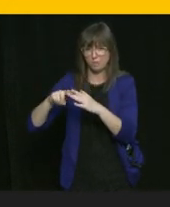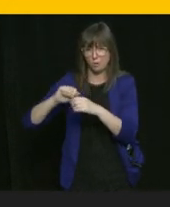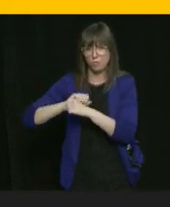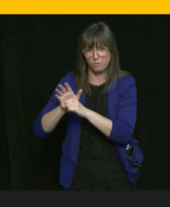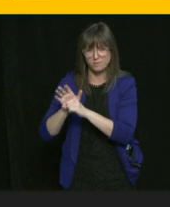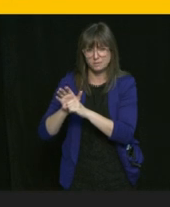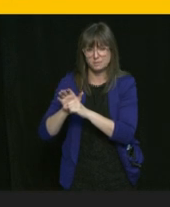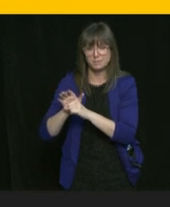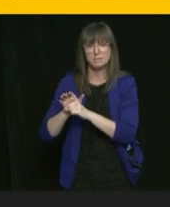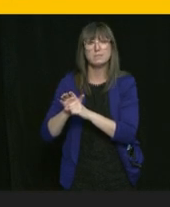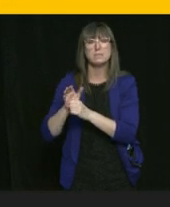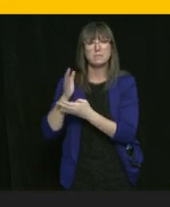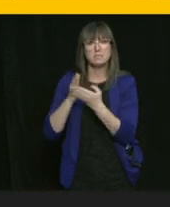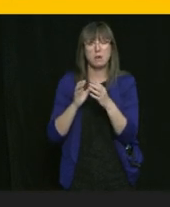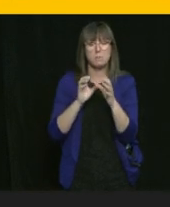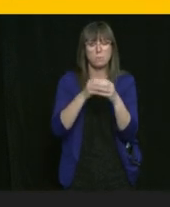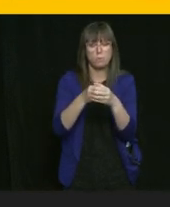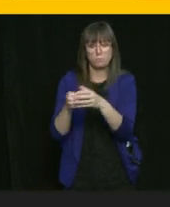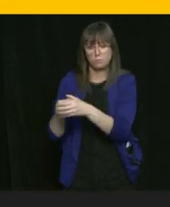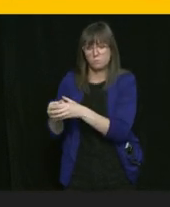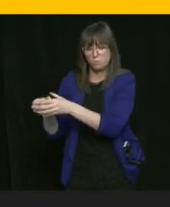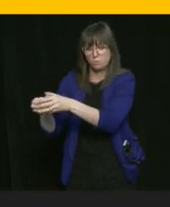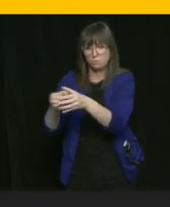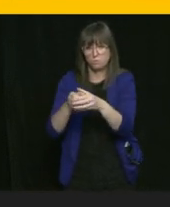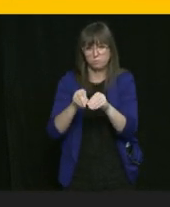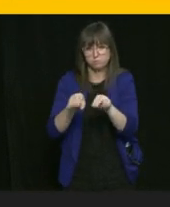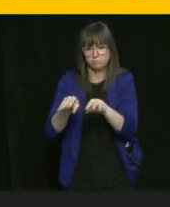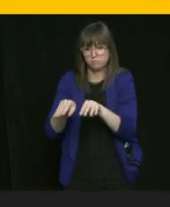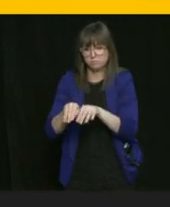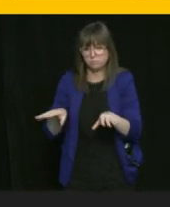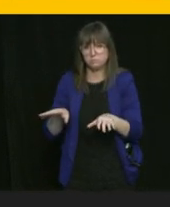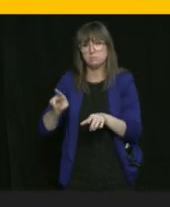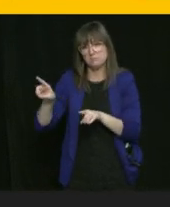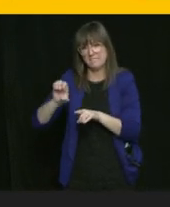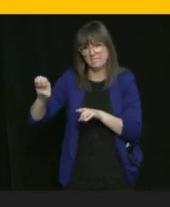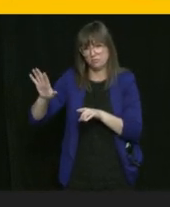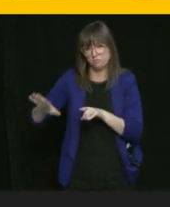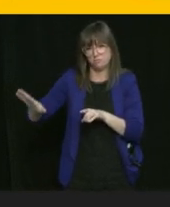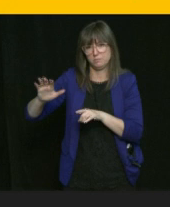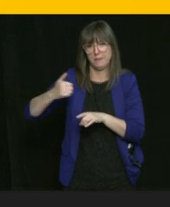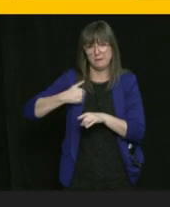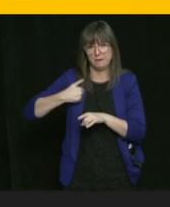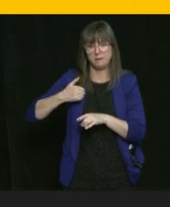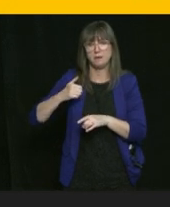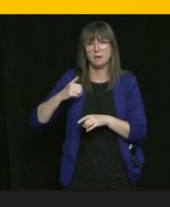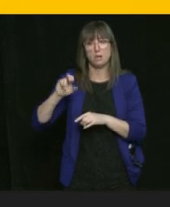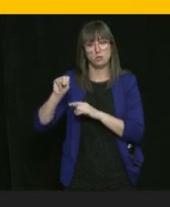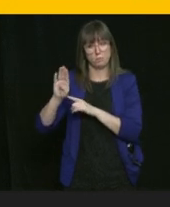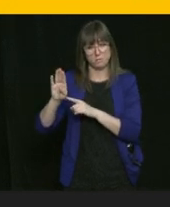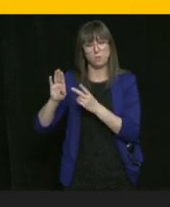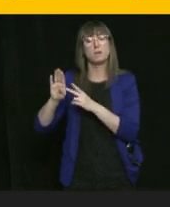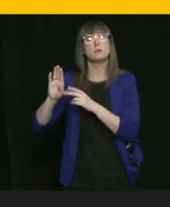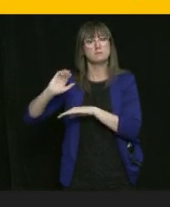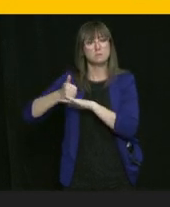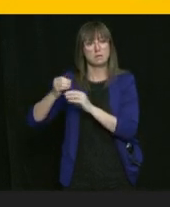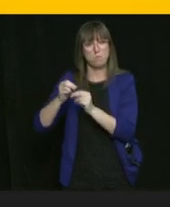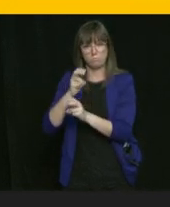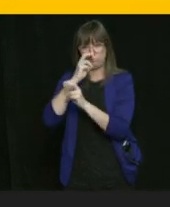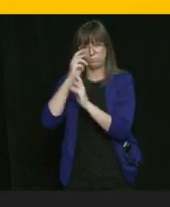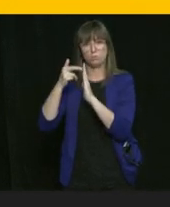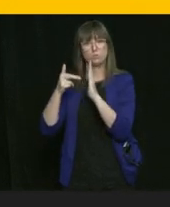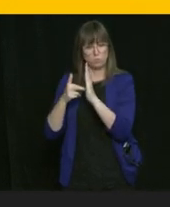We have seen some clusters of cases within the Atlantic bubble, notably with New Brunswick implementing stronger regional